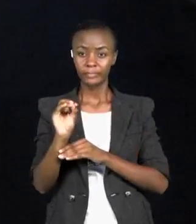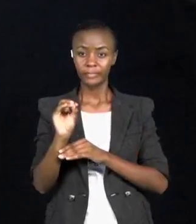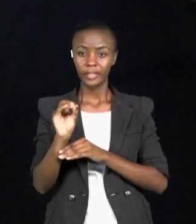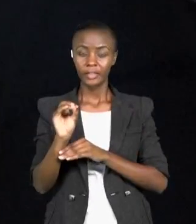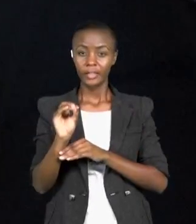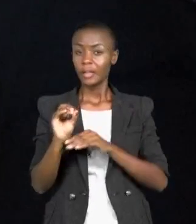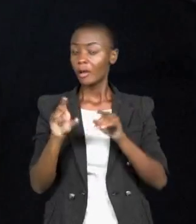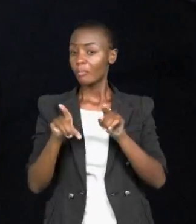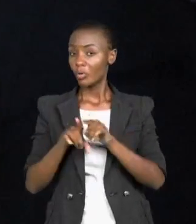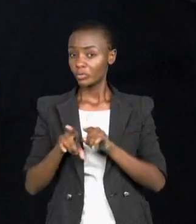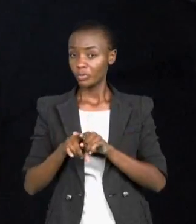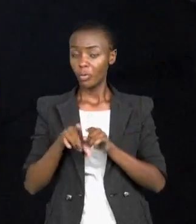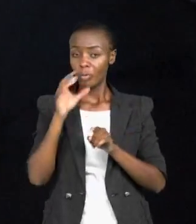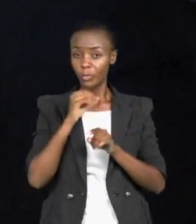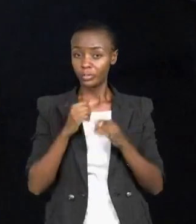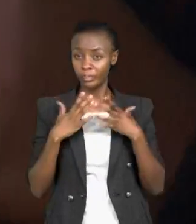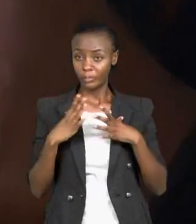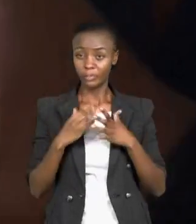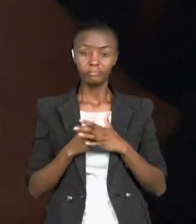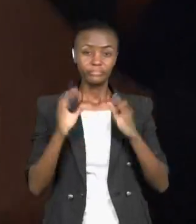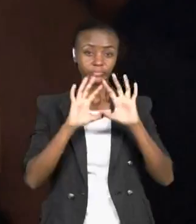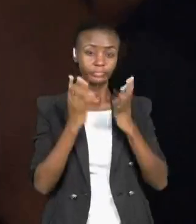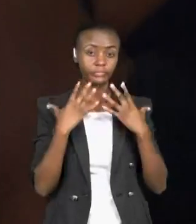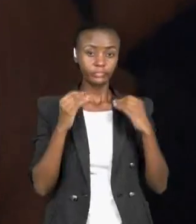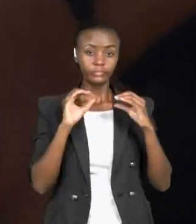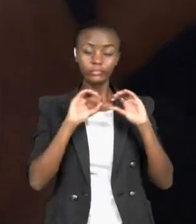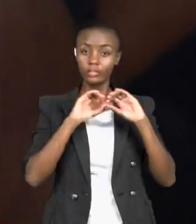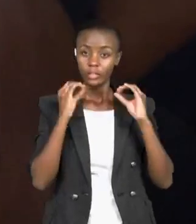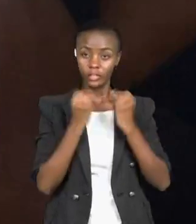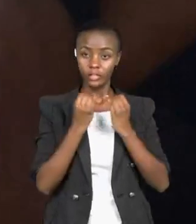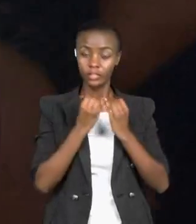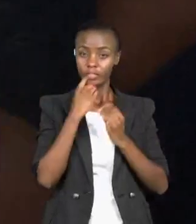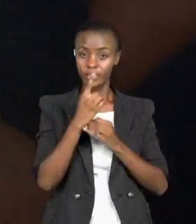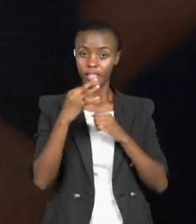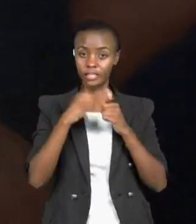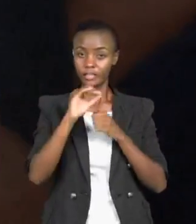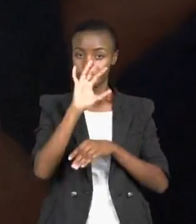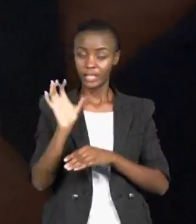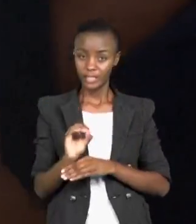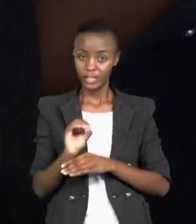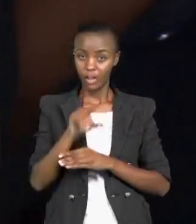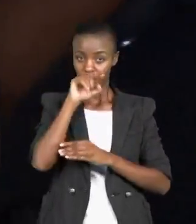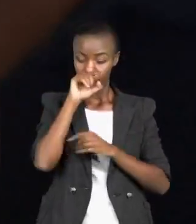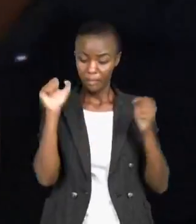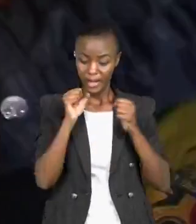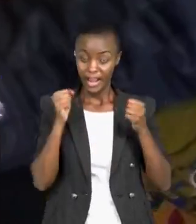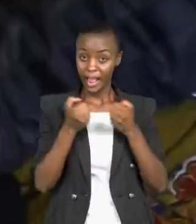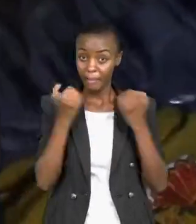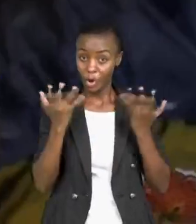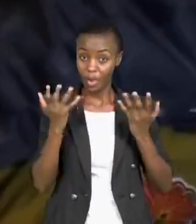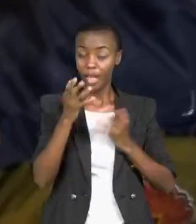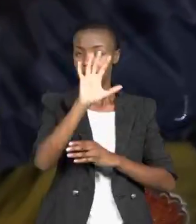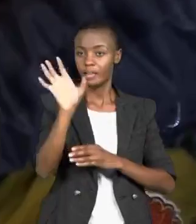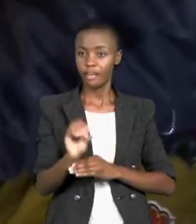groups. According to the World Health Organization, WHO, over 80% of deaths caused by malaria occur in Africa.